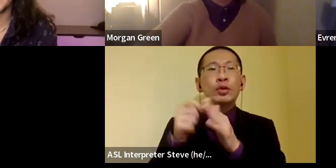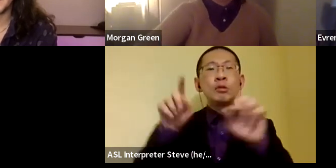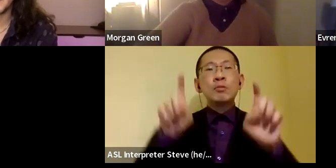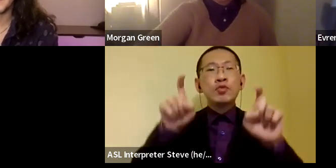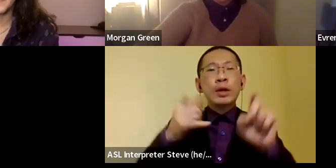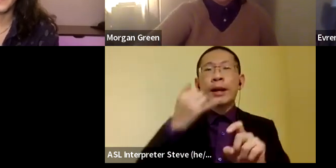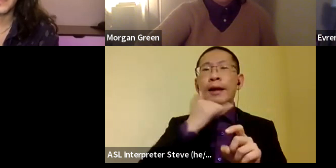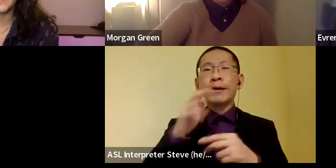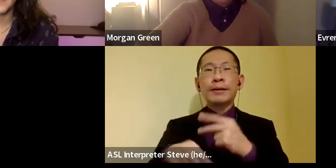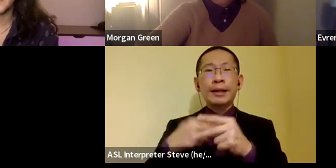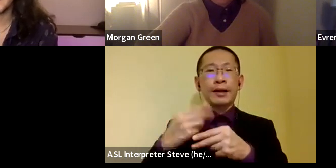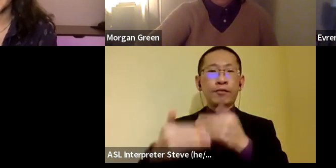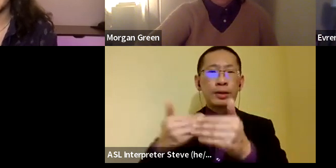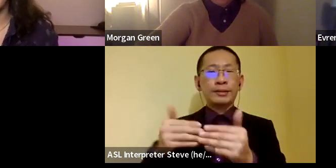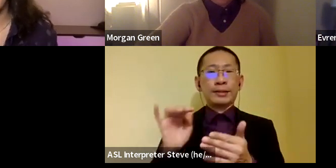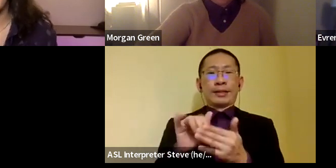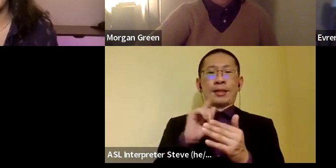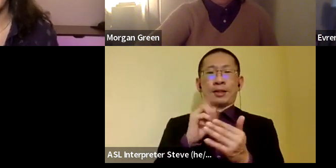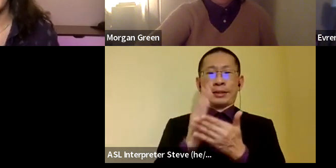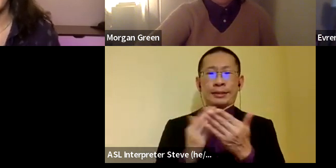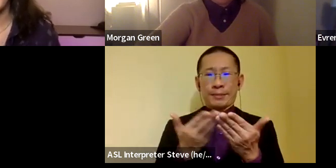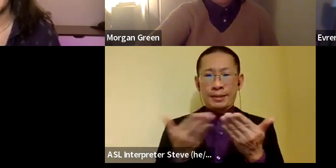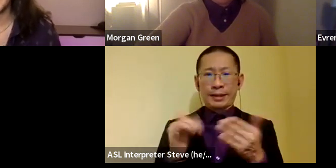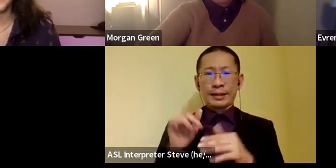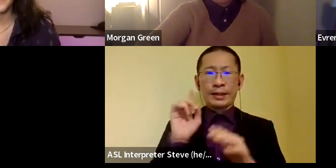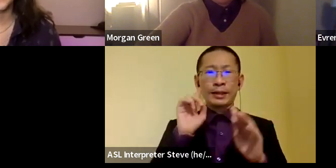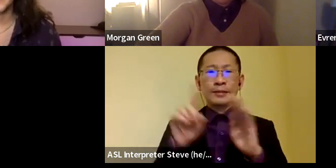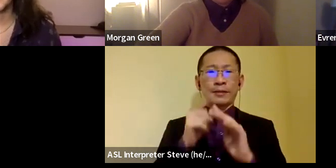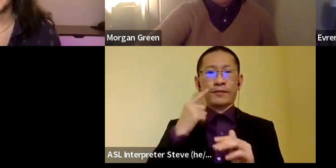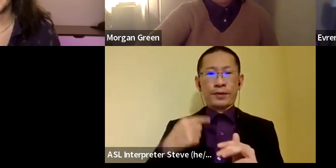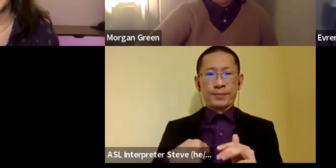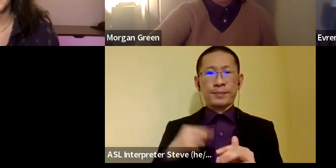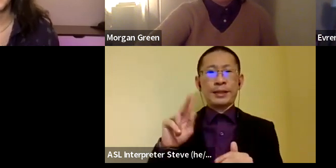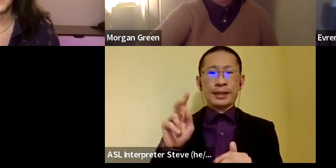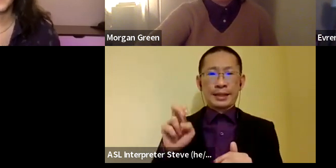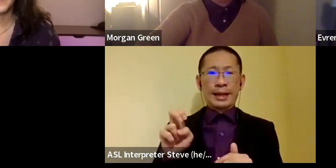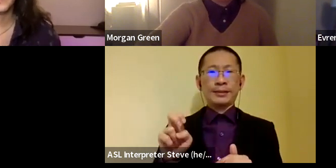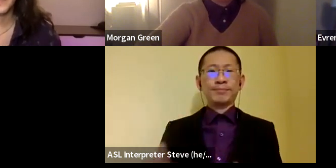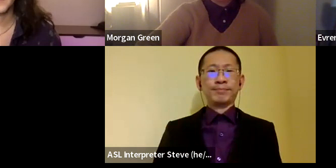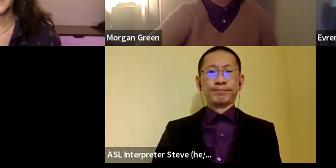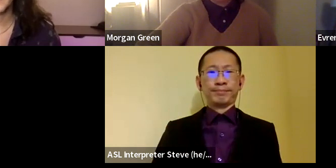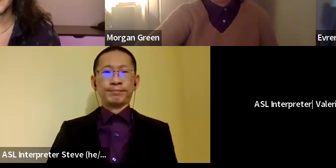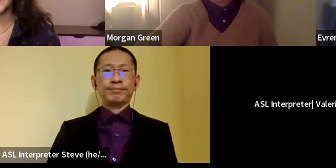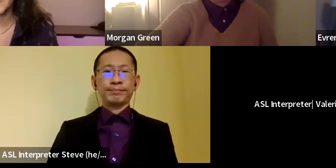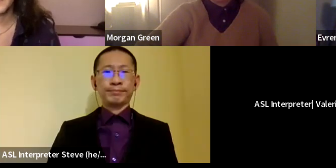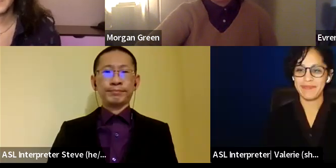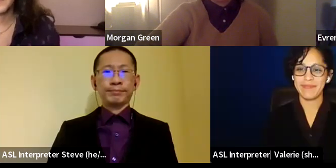and error kind of process. So those are sort of some things that comes up to for me, Kate, from your question.